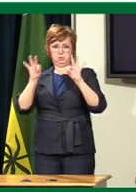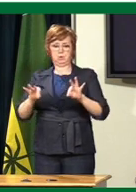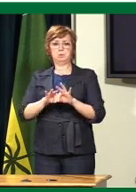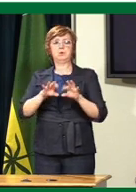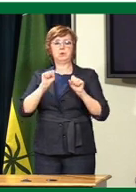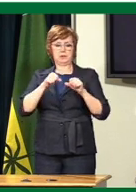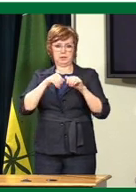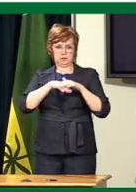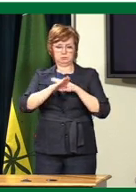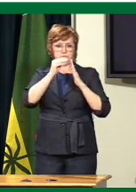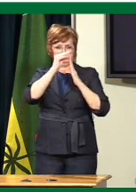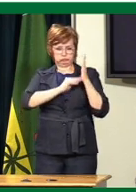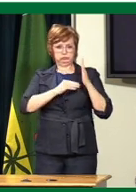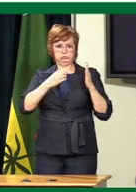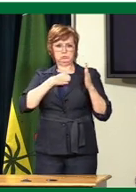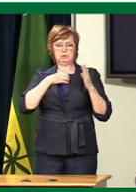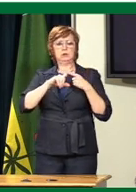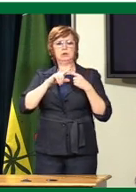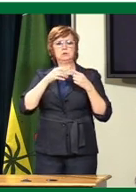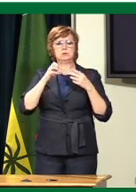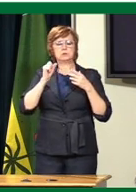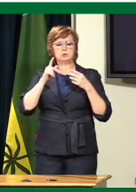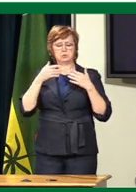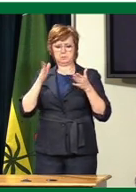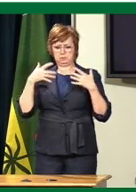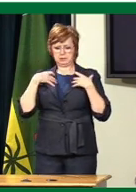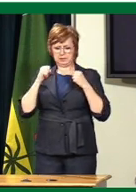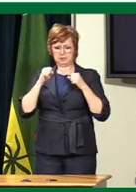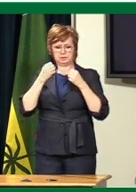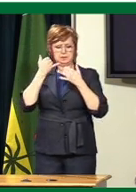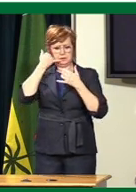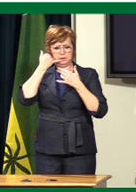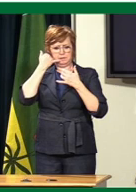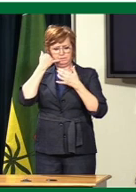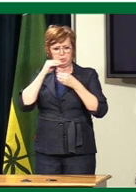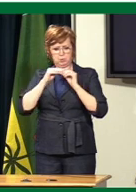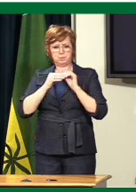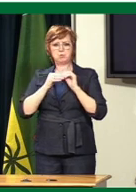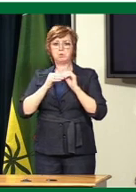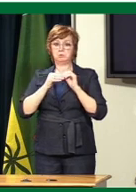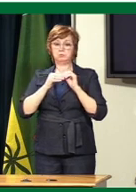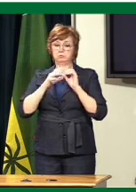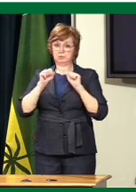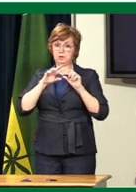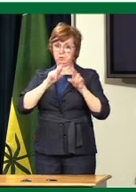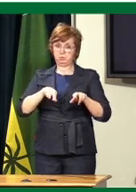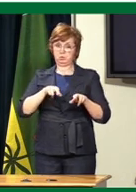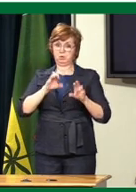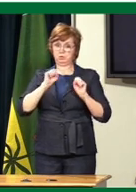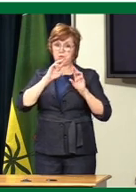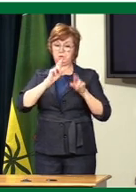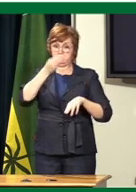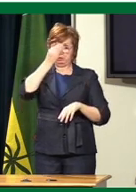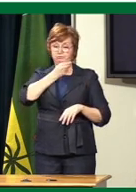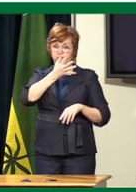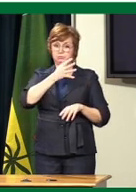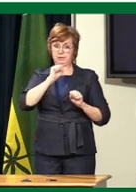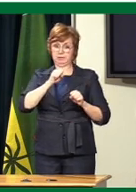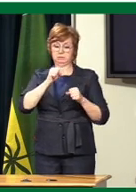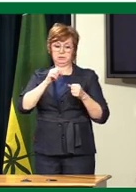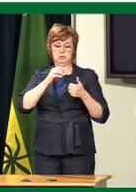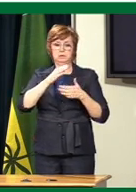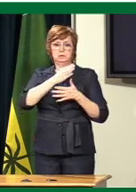Saskatchewan Public Health Safety number. So, it is important to report non-compliance. And I would also like